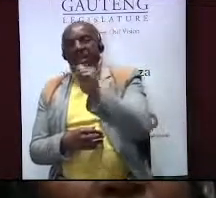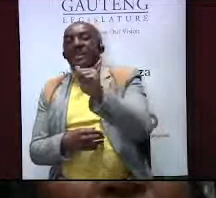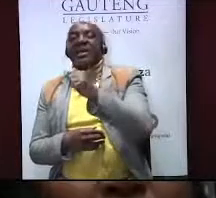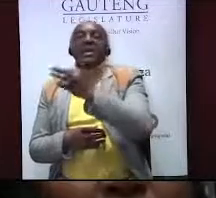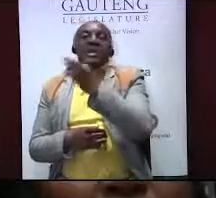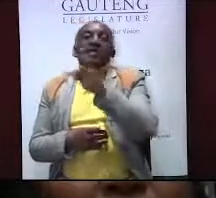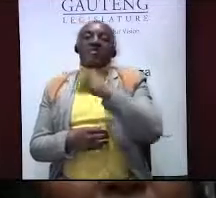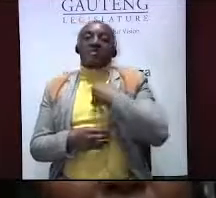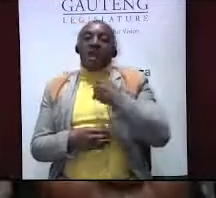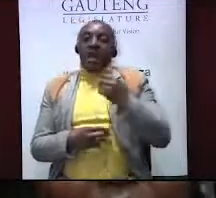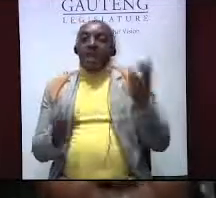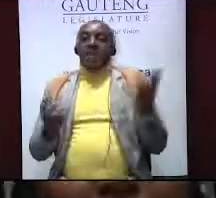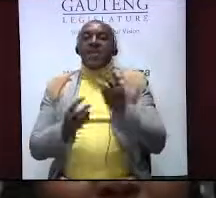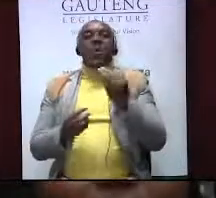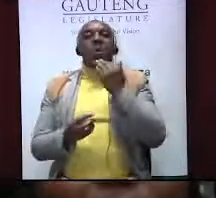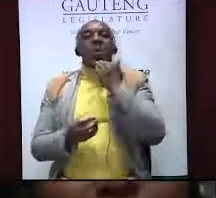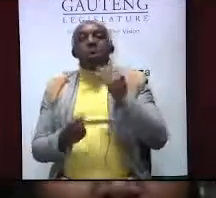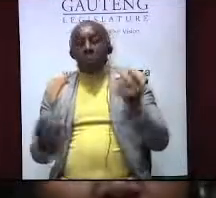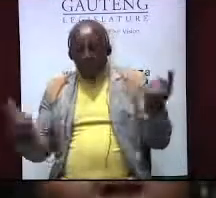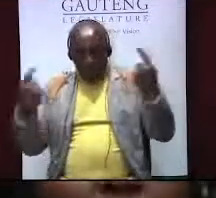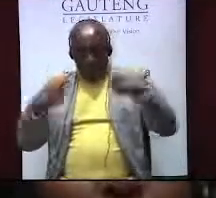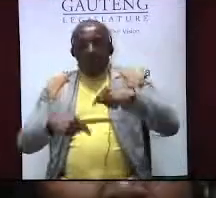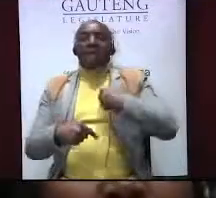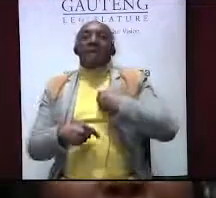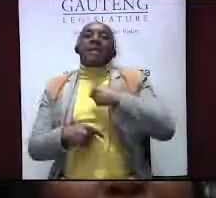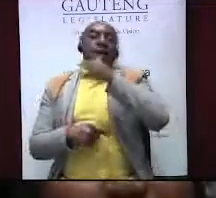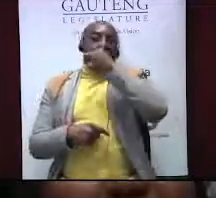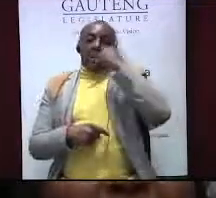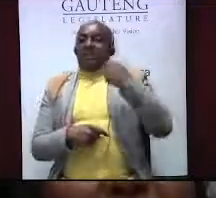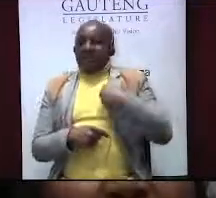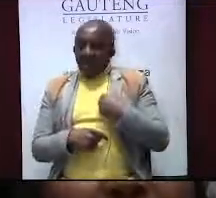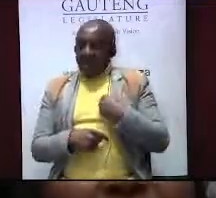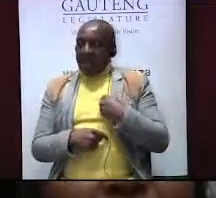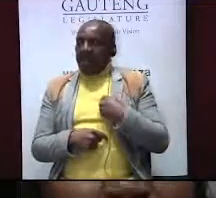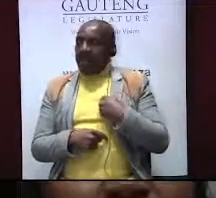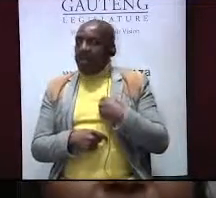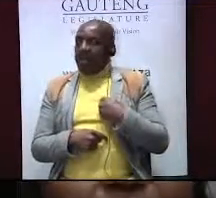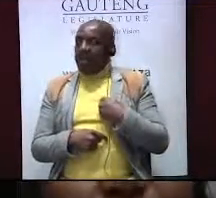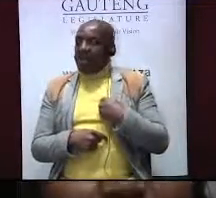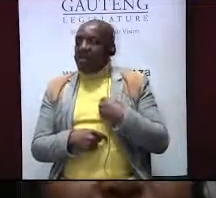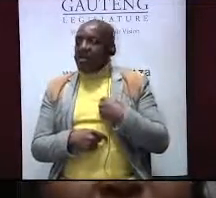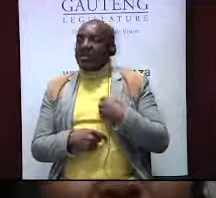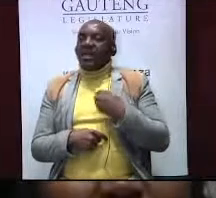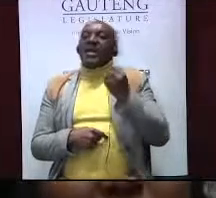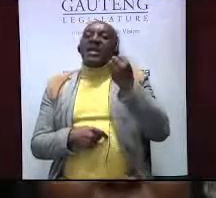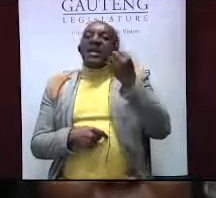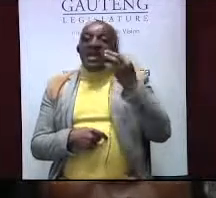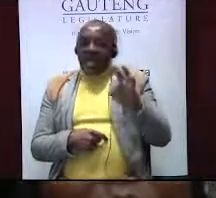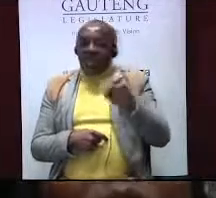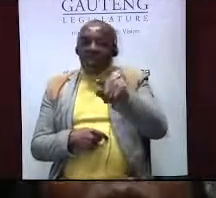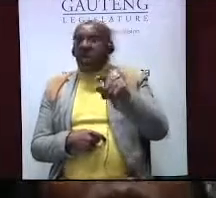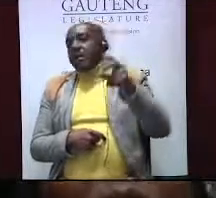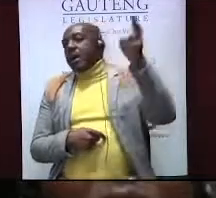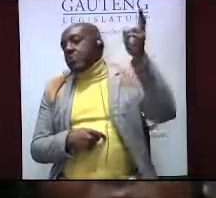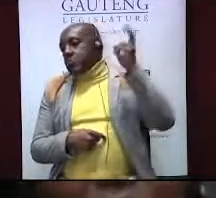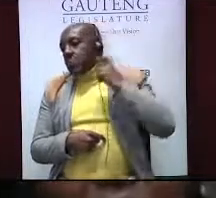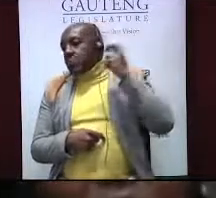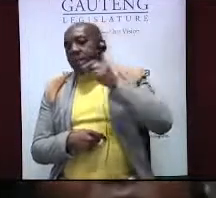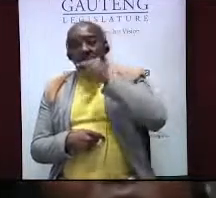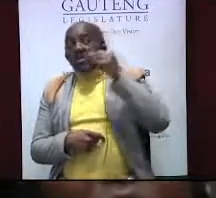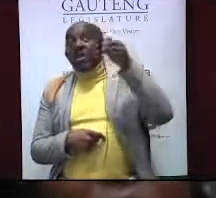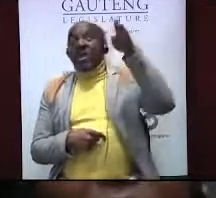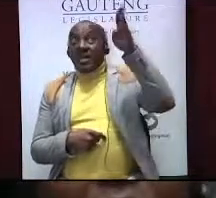my people who are called by my name, if you are called by God's name, kusho ukuthi sho